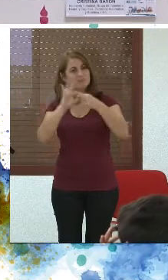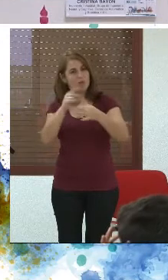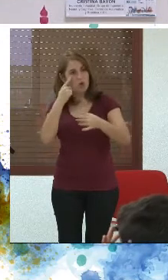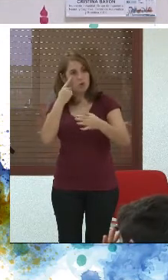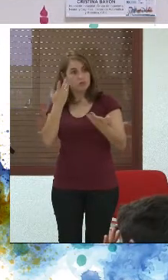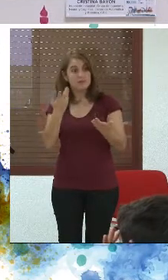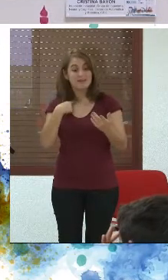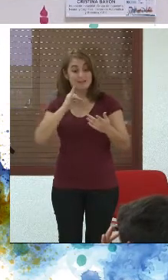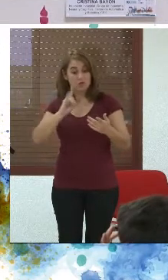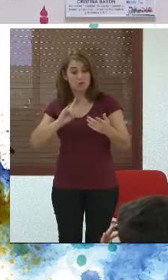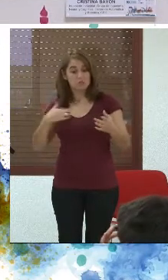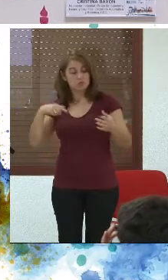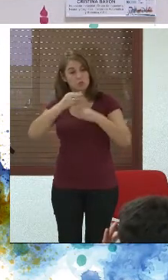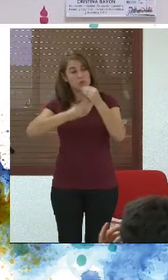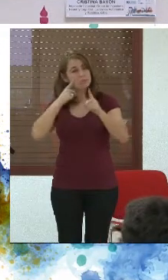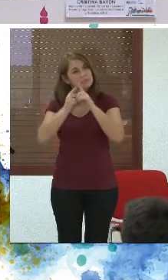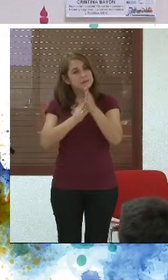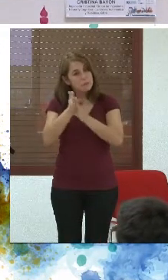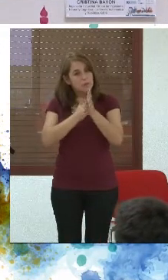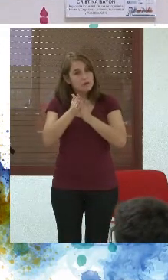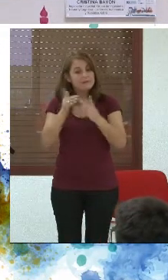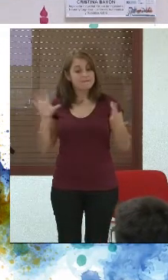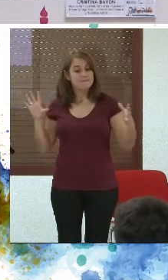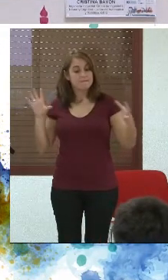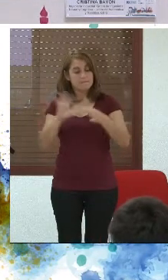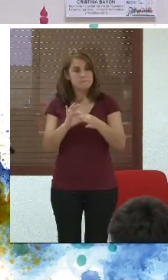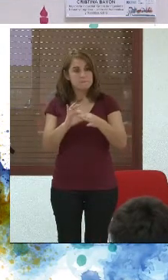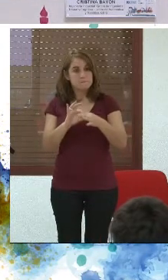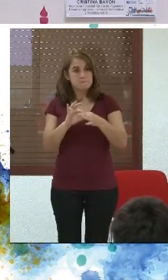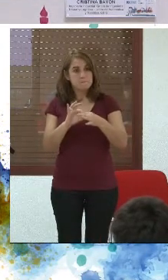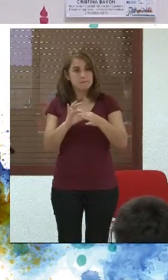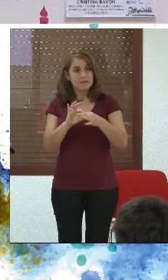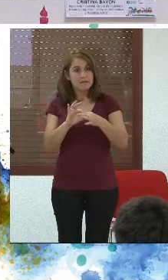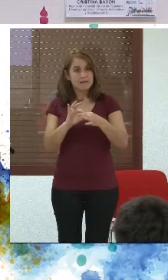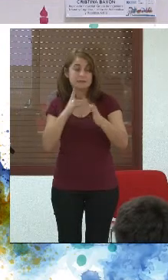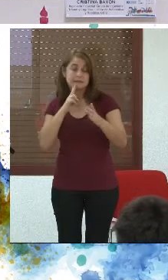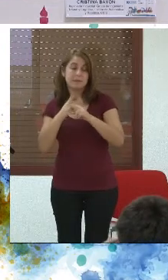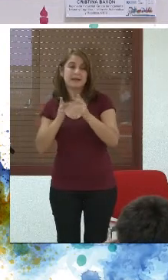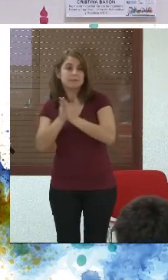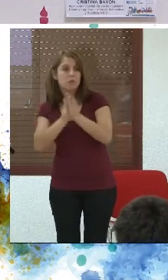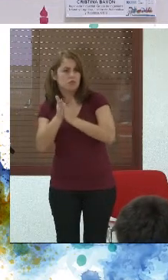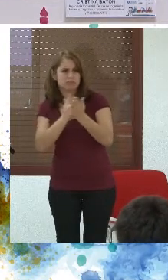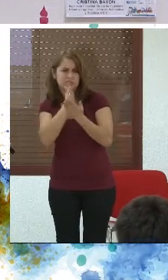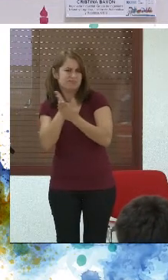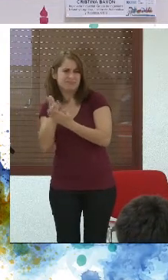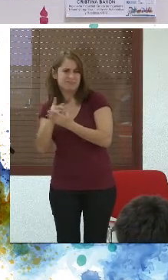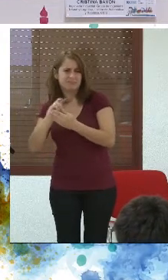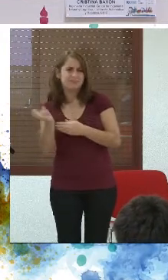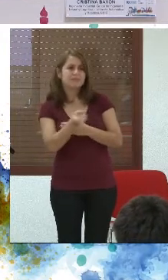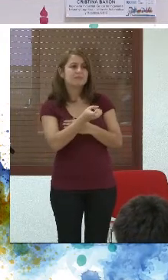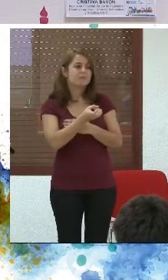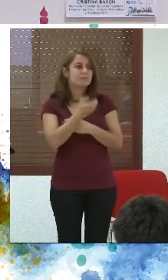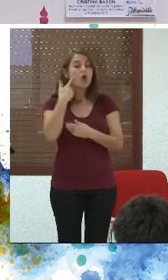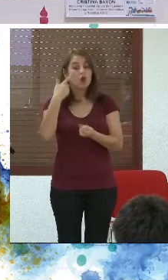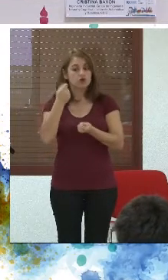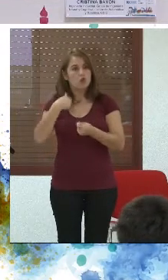the electrode that we use to stimulate is connected to a stimulator which has different